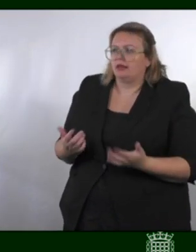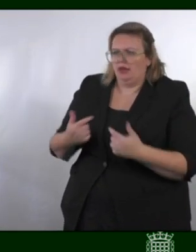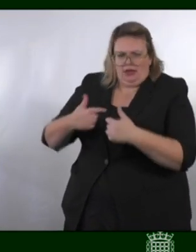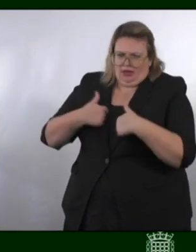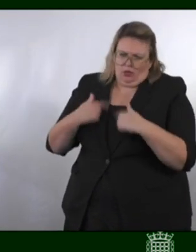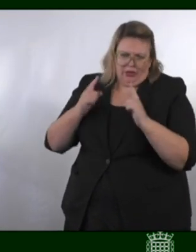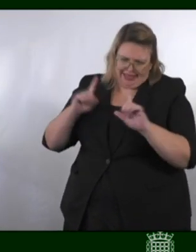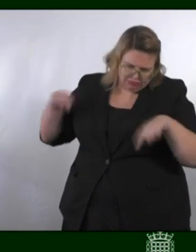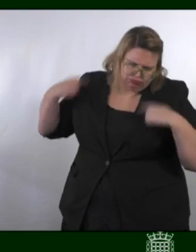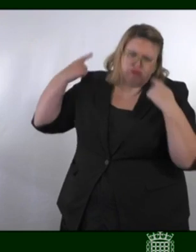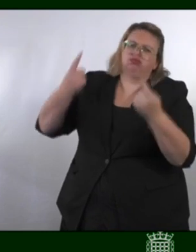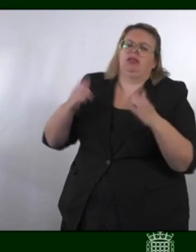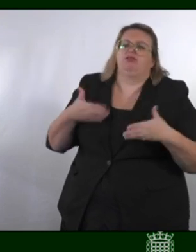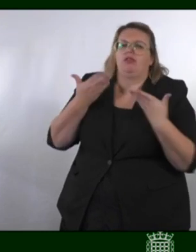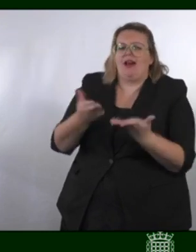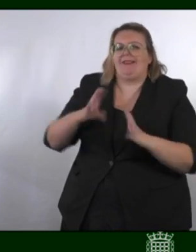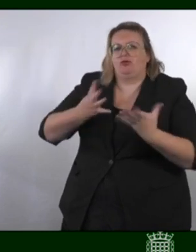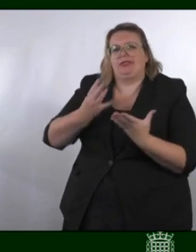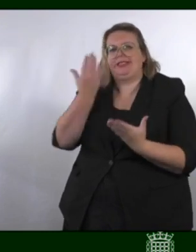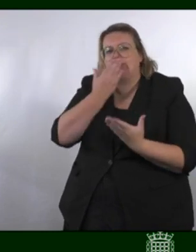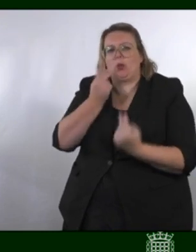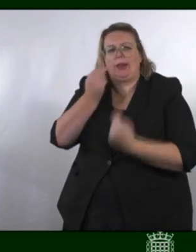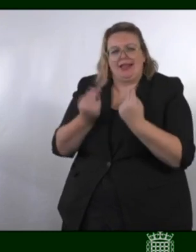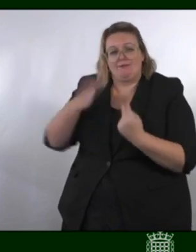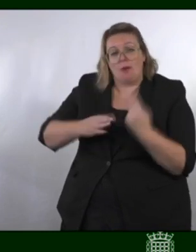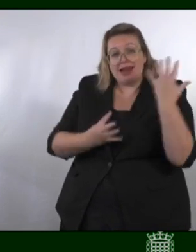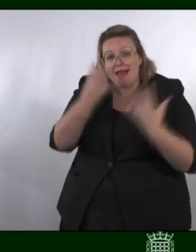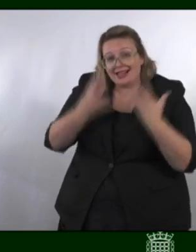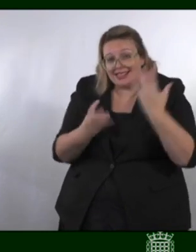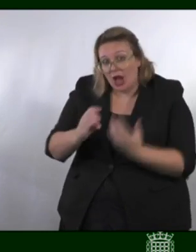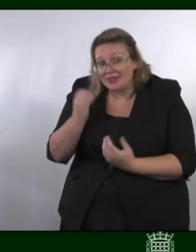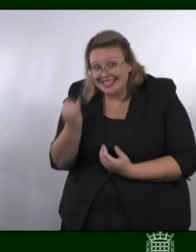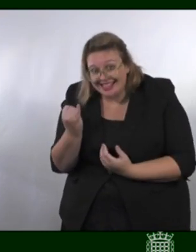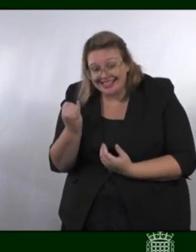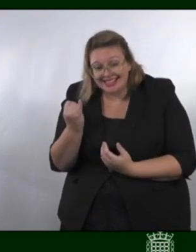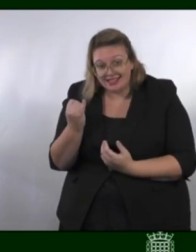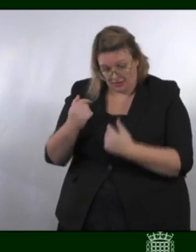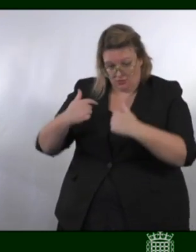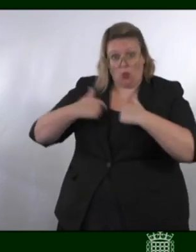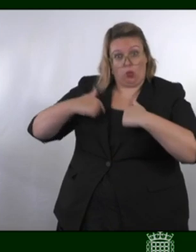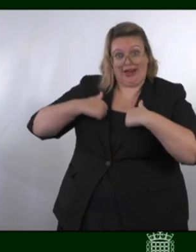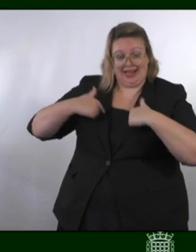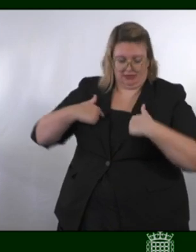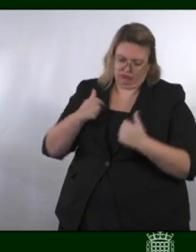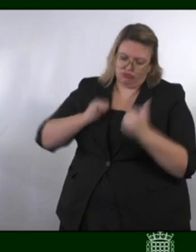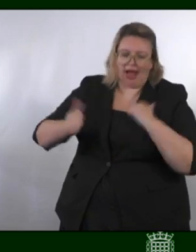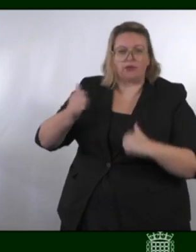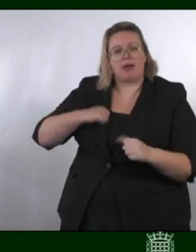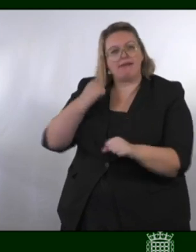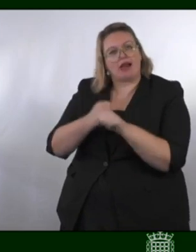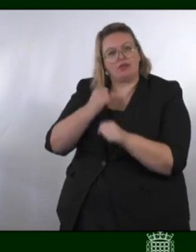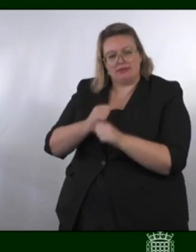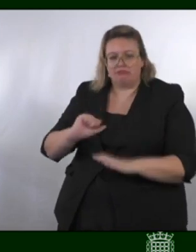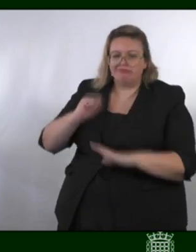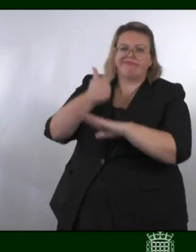since 1906, and I'm proud that it was this Conservative government that extended universal free school meals to